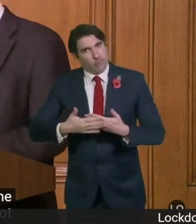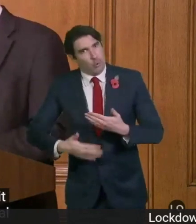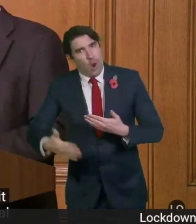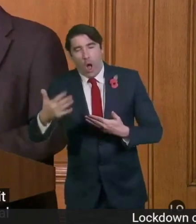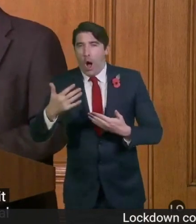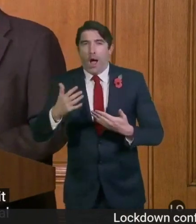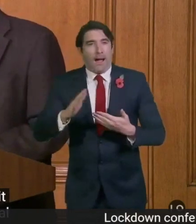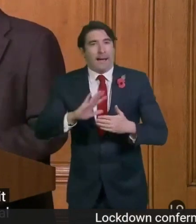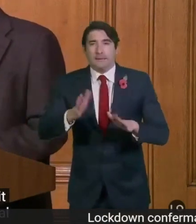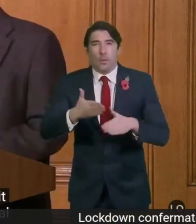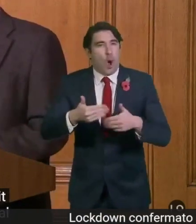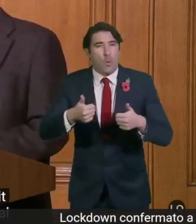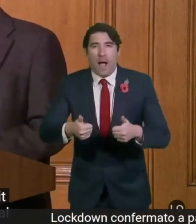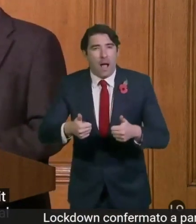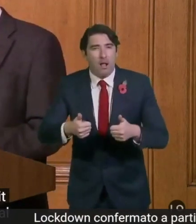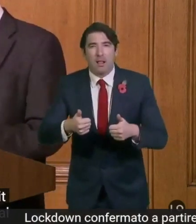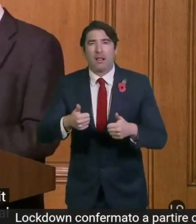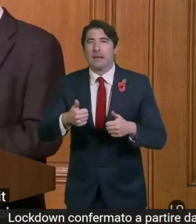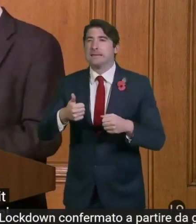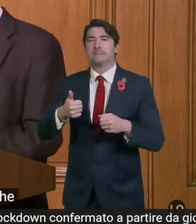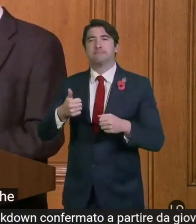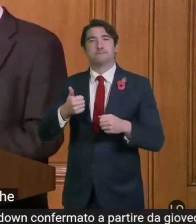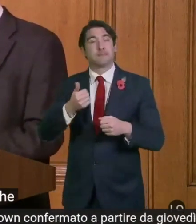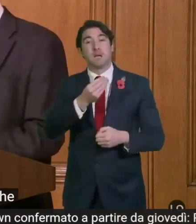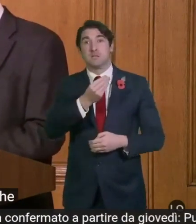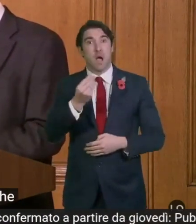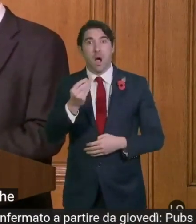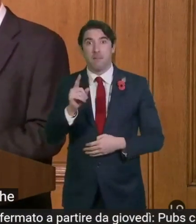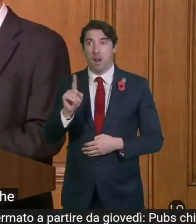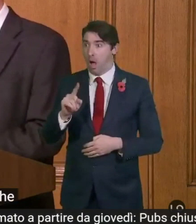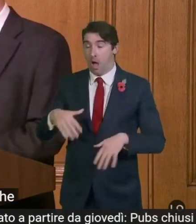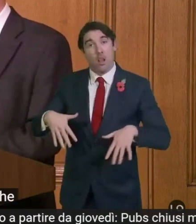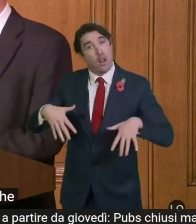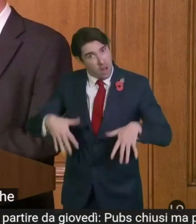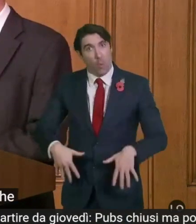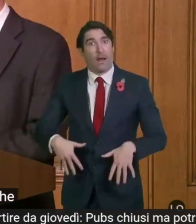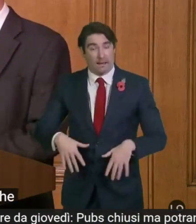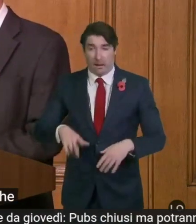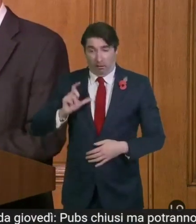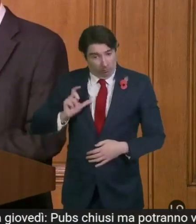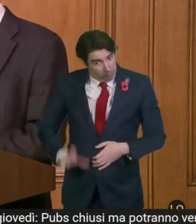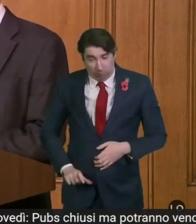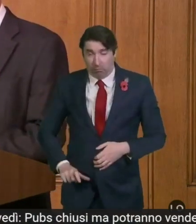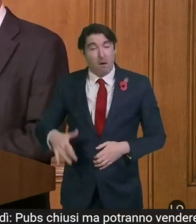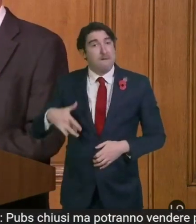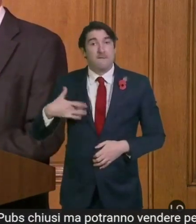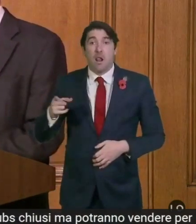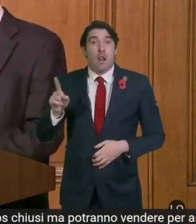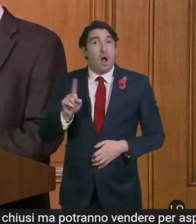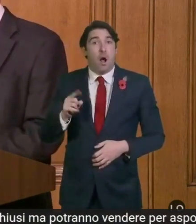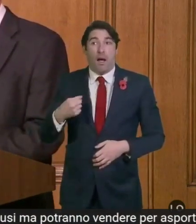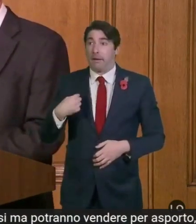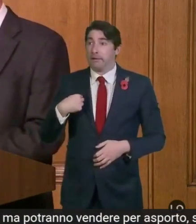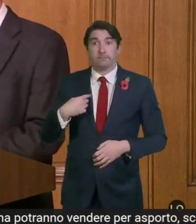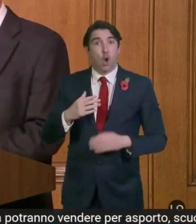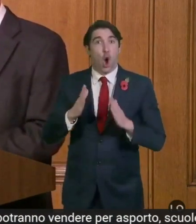having significant problems with loneliness and feeling completely cut off from society. And what we're trying to do is try and avoid those downsides